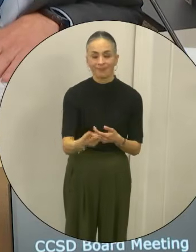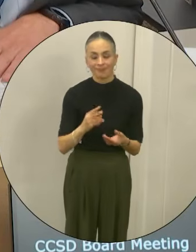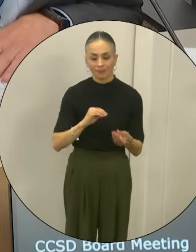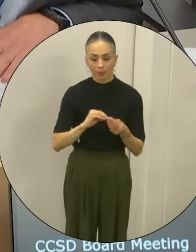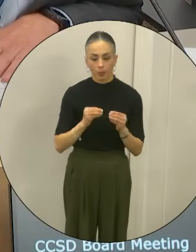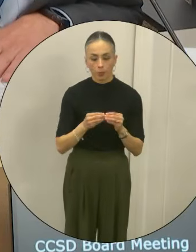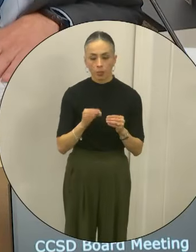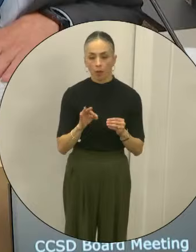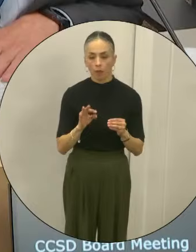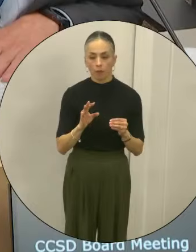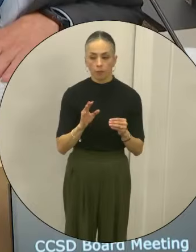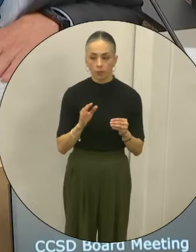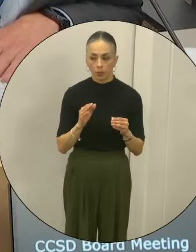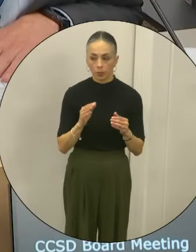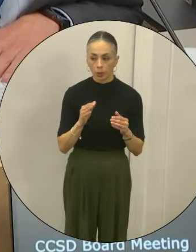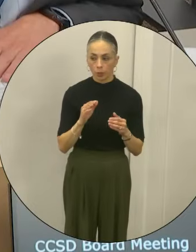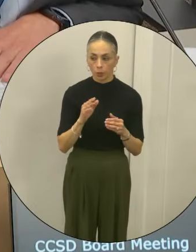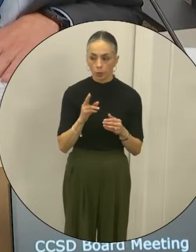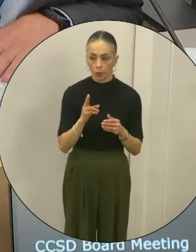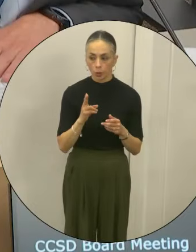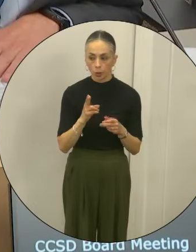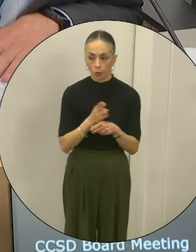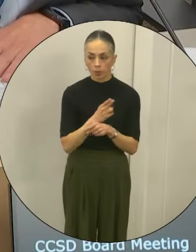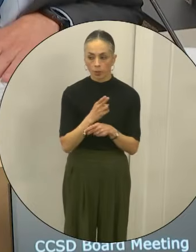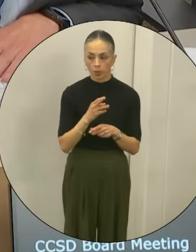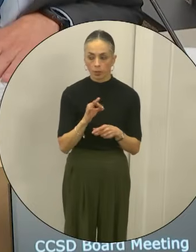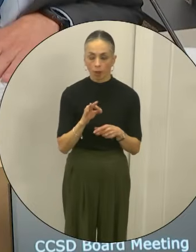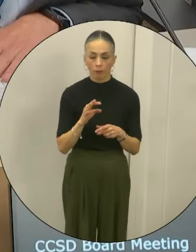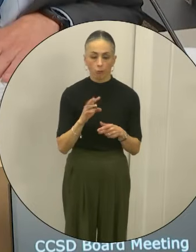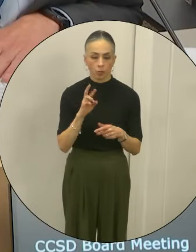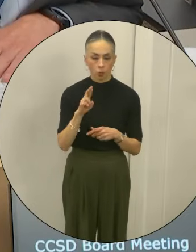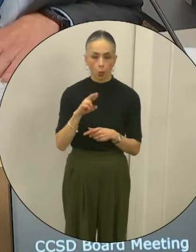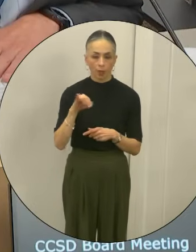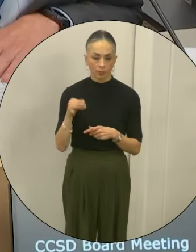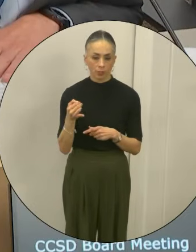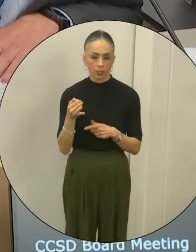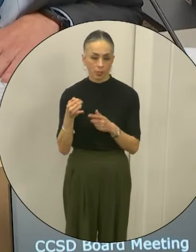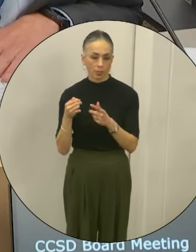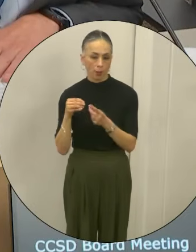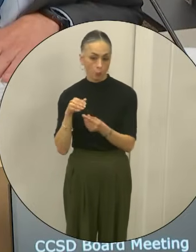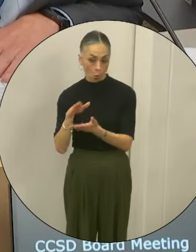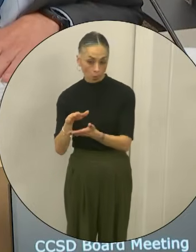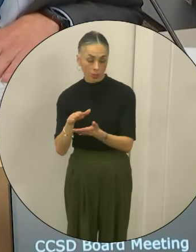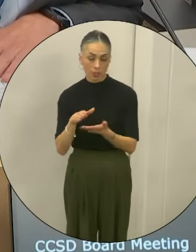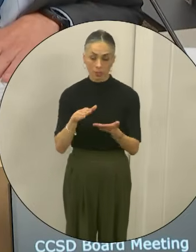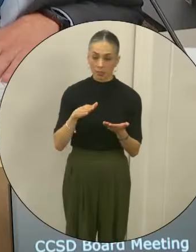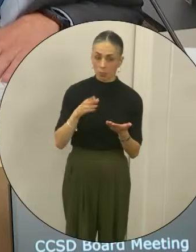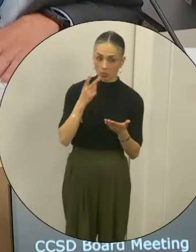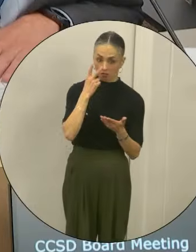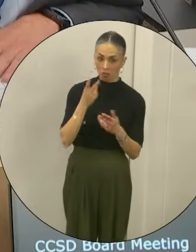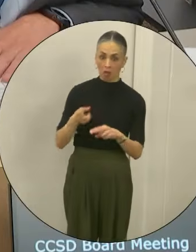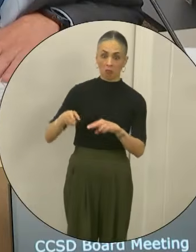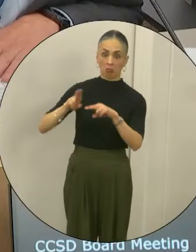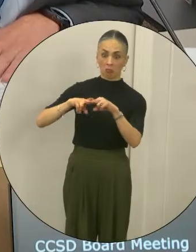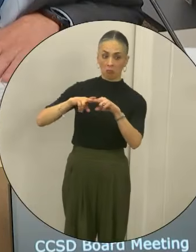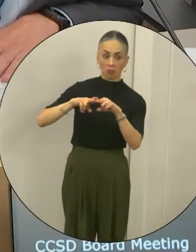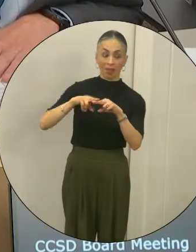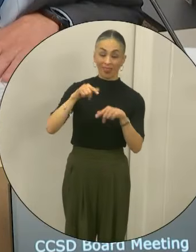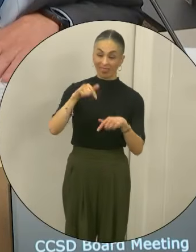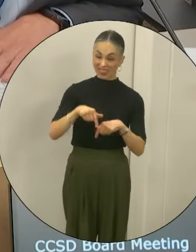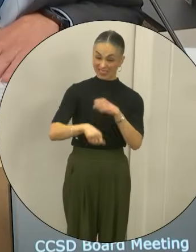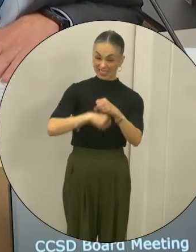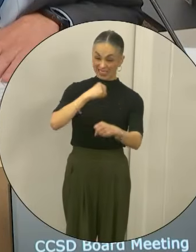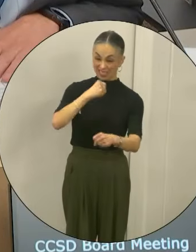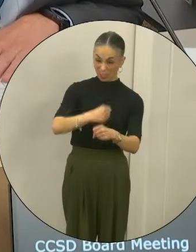numbers of usage of restorative approaches to address those behaviors start to increase. Just this